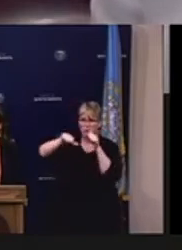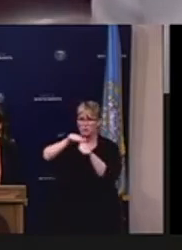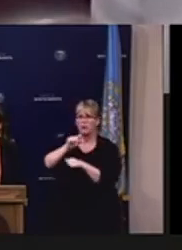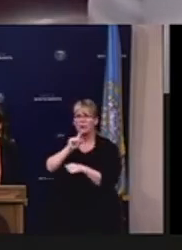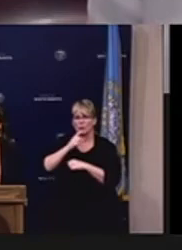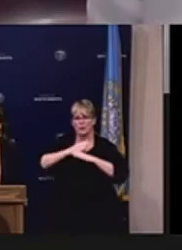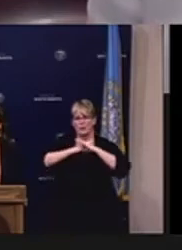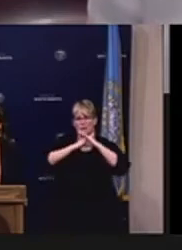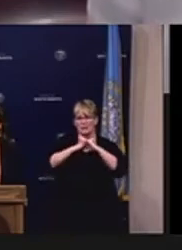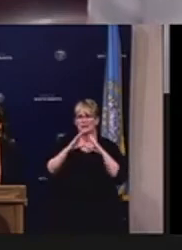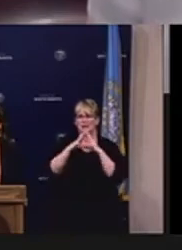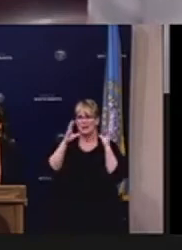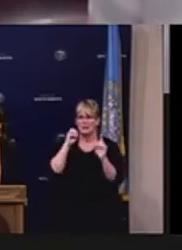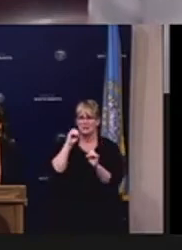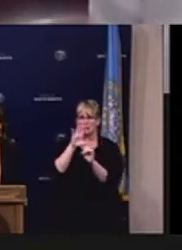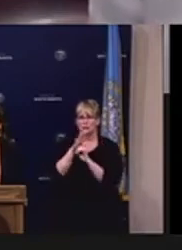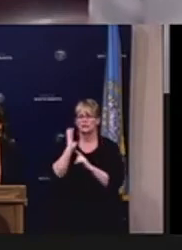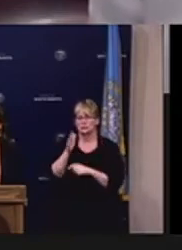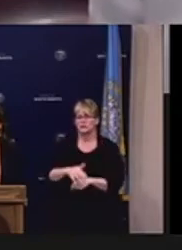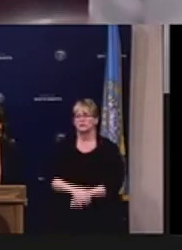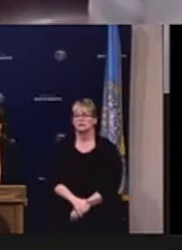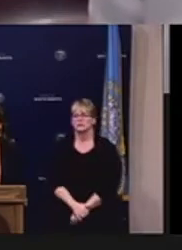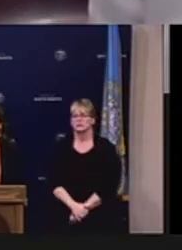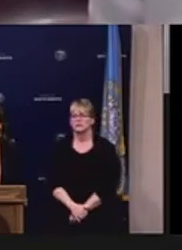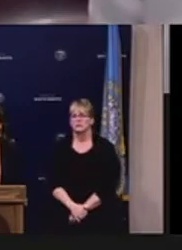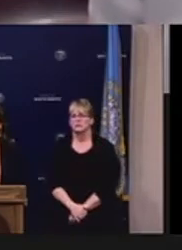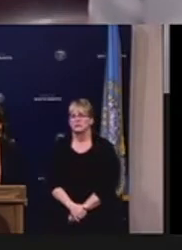lot of those exposures.